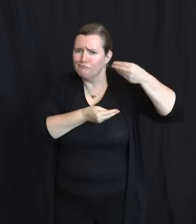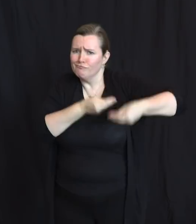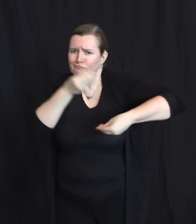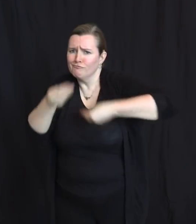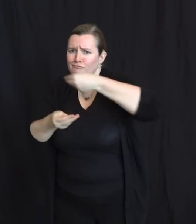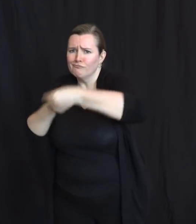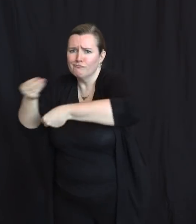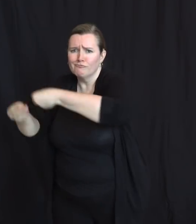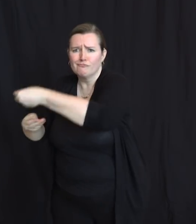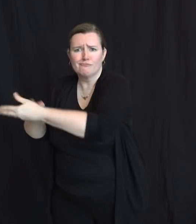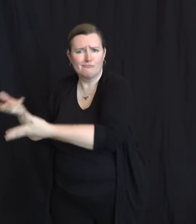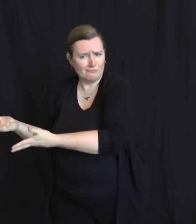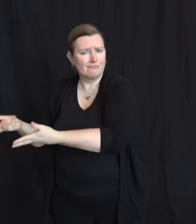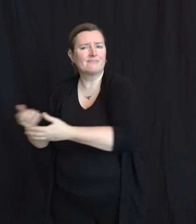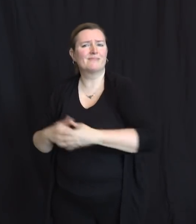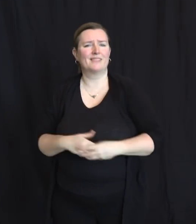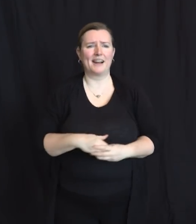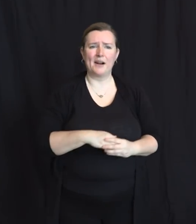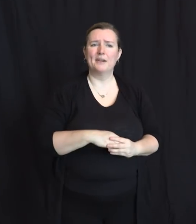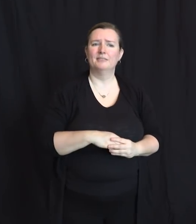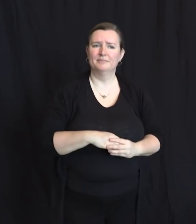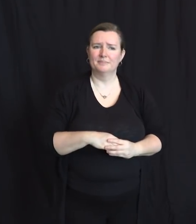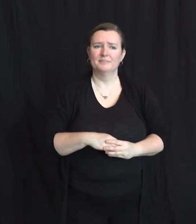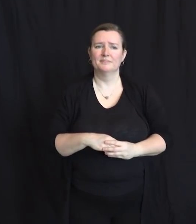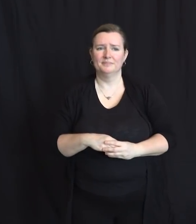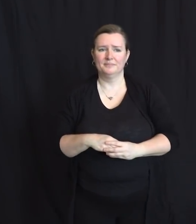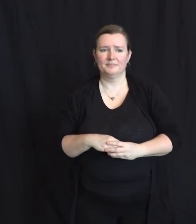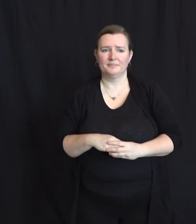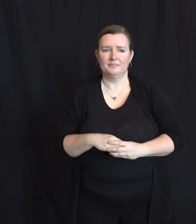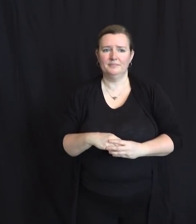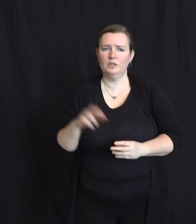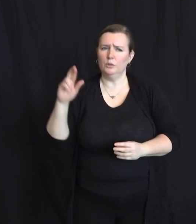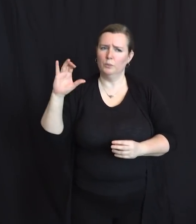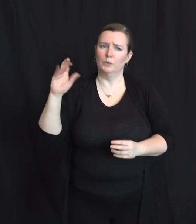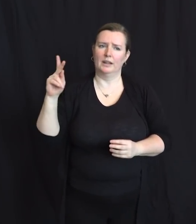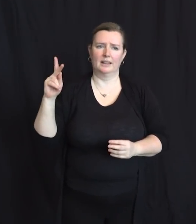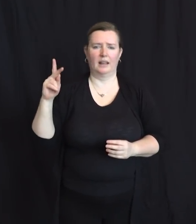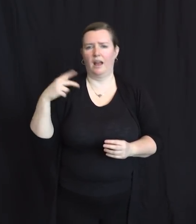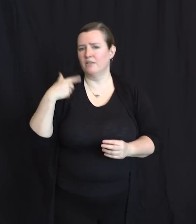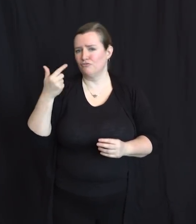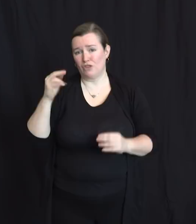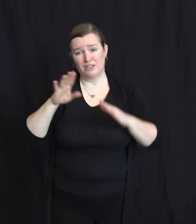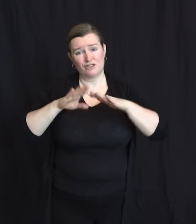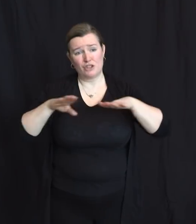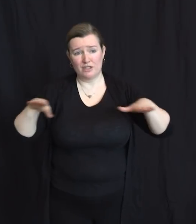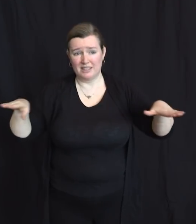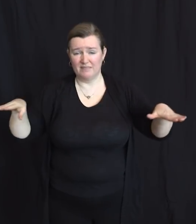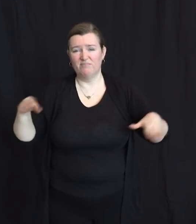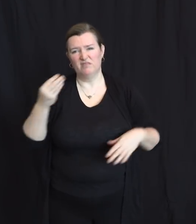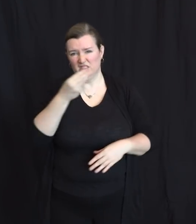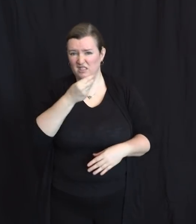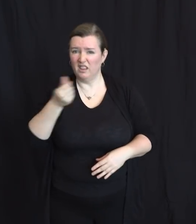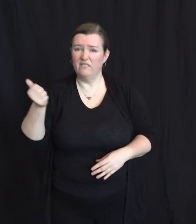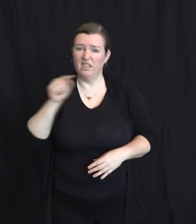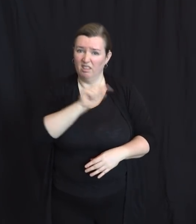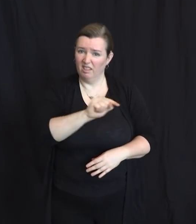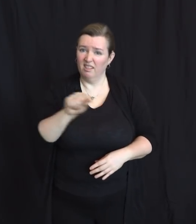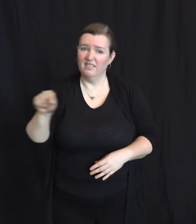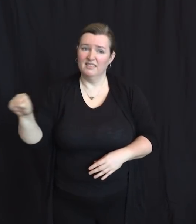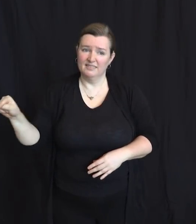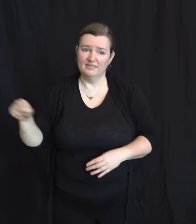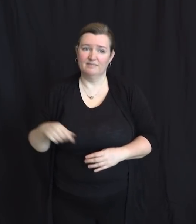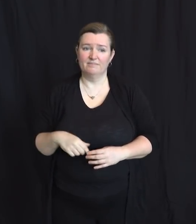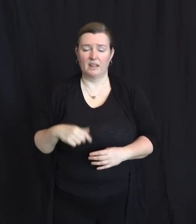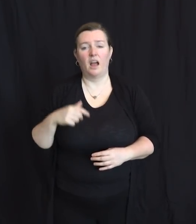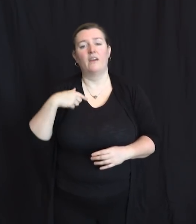families, including Rick's grandchildren, Julia, Jason, Ava, and Jake, along with his brother Robert and sister